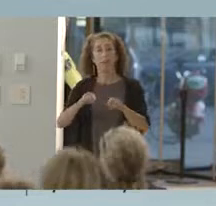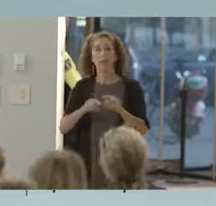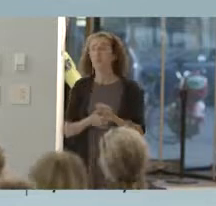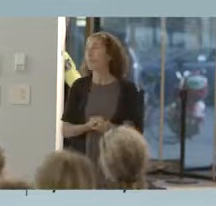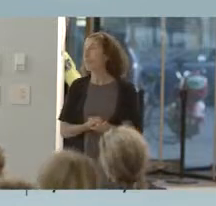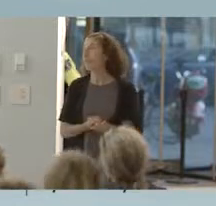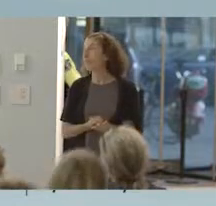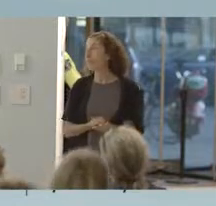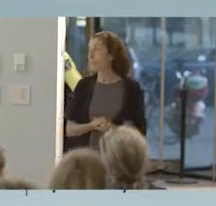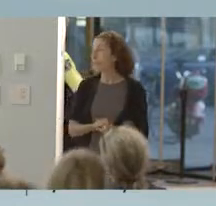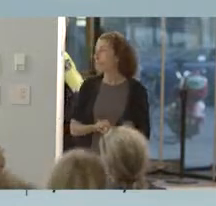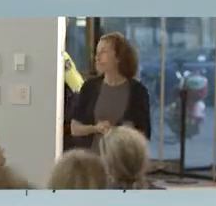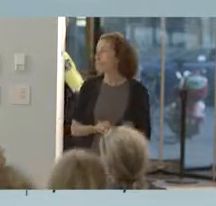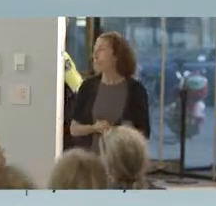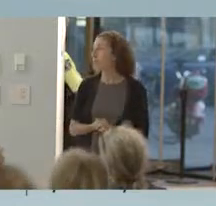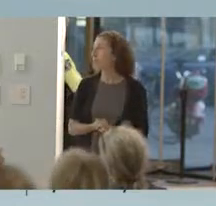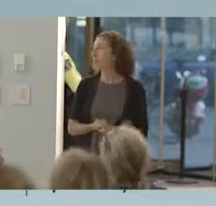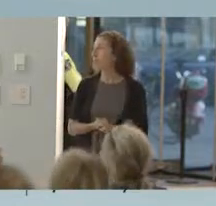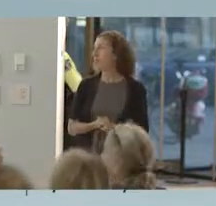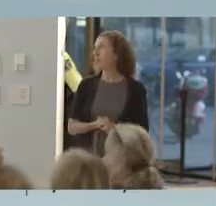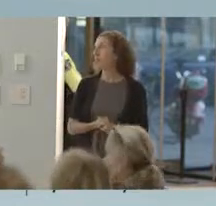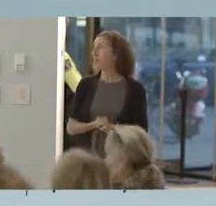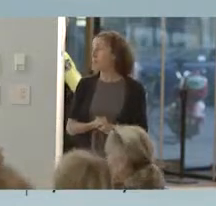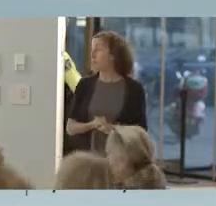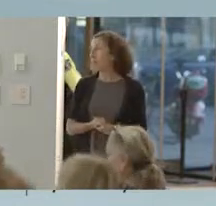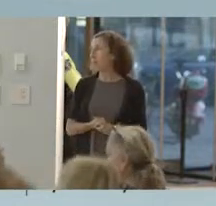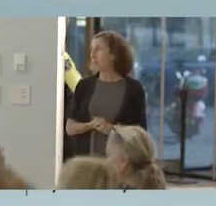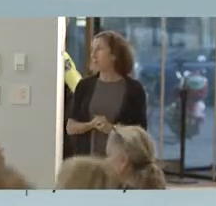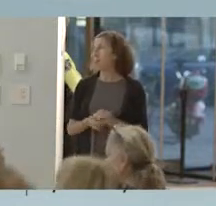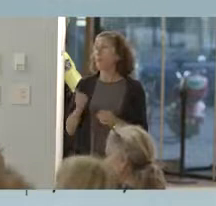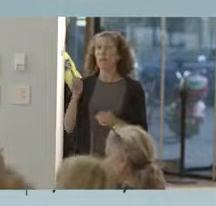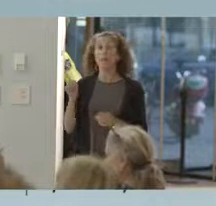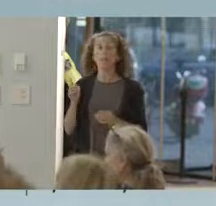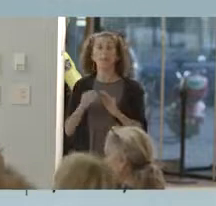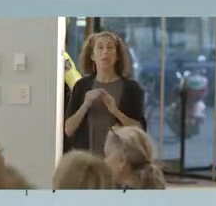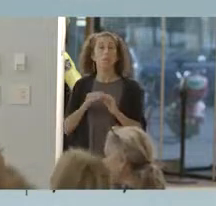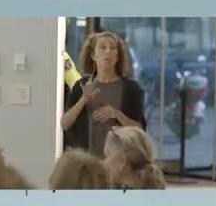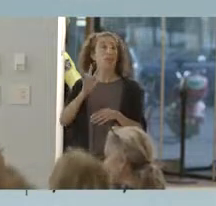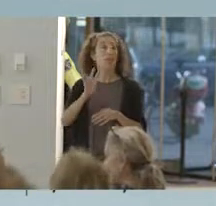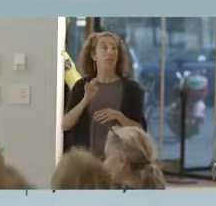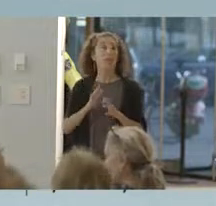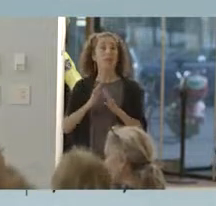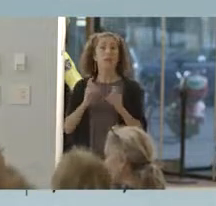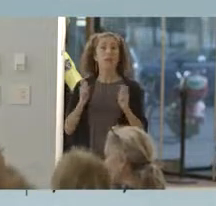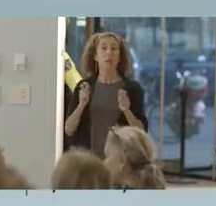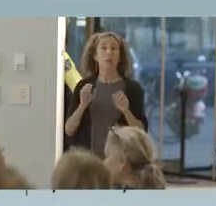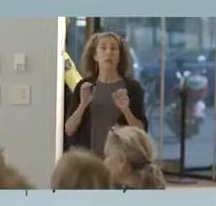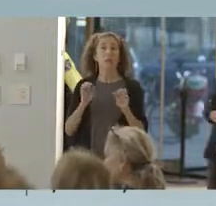In general, though, we see this particular reach as a great opportunity for potentially